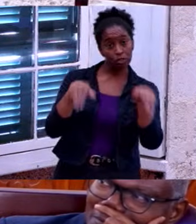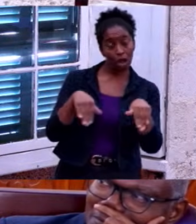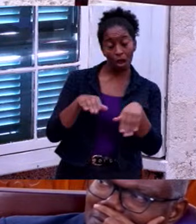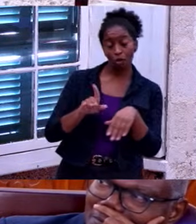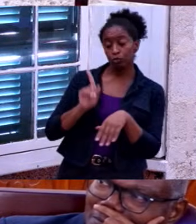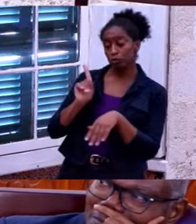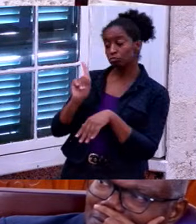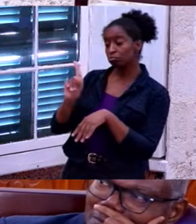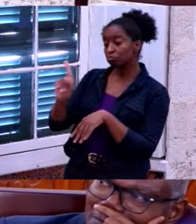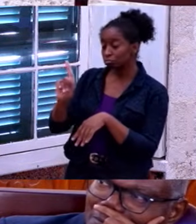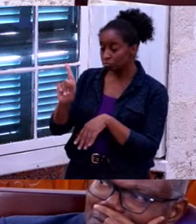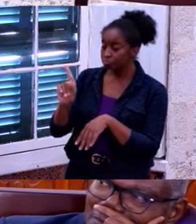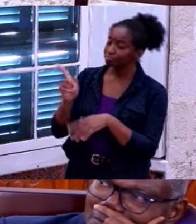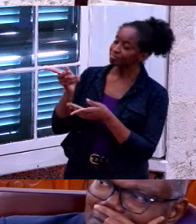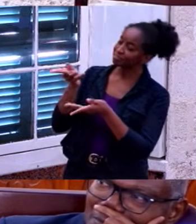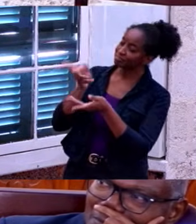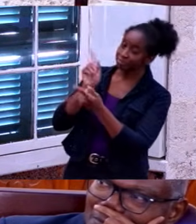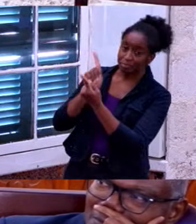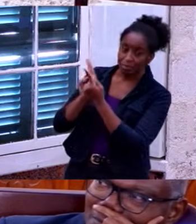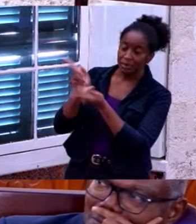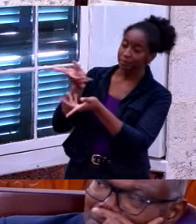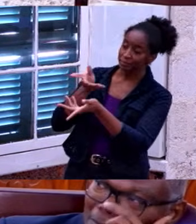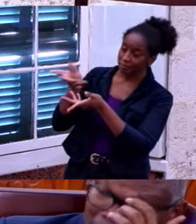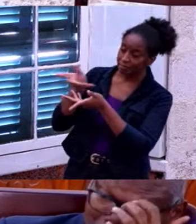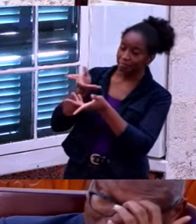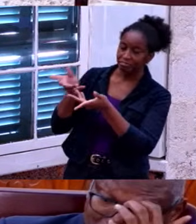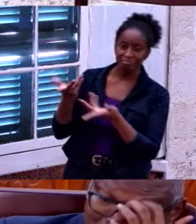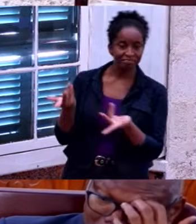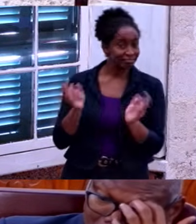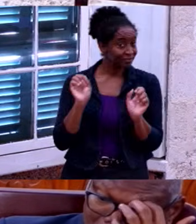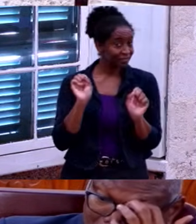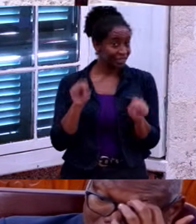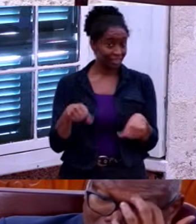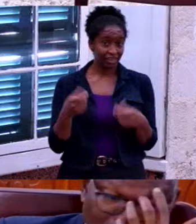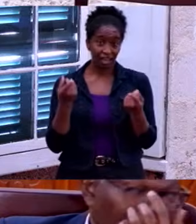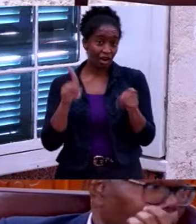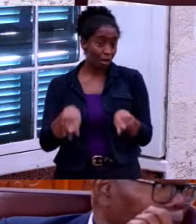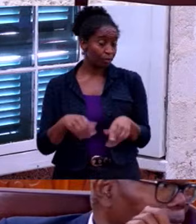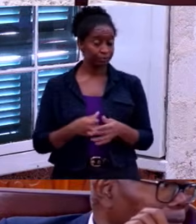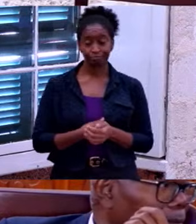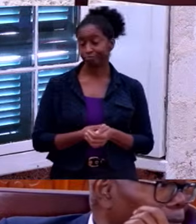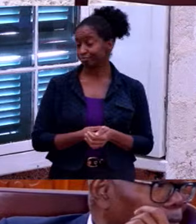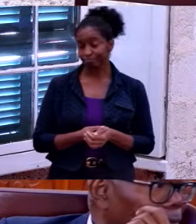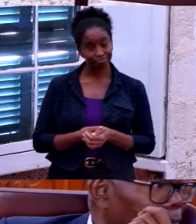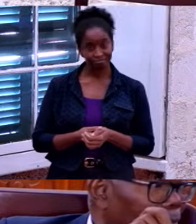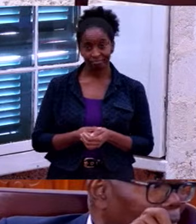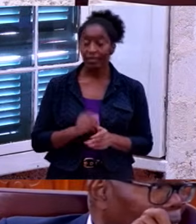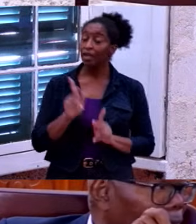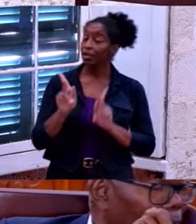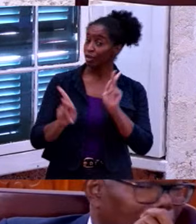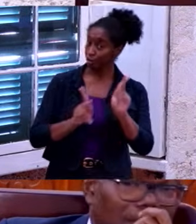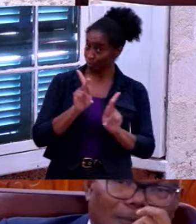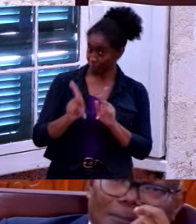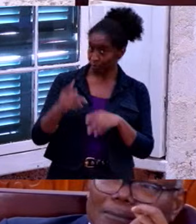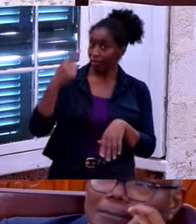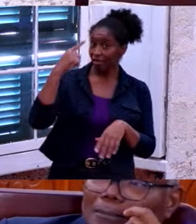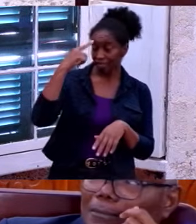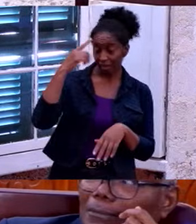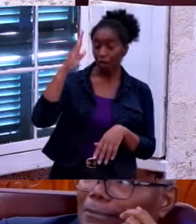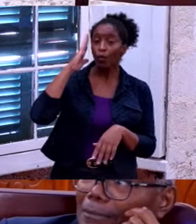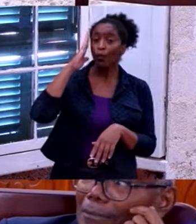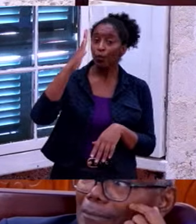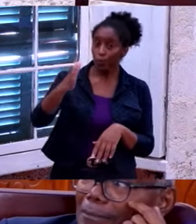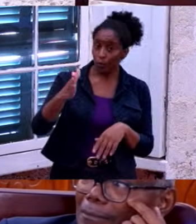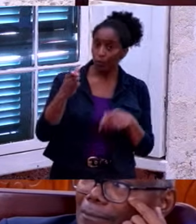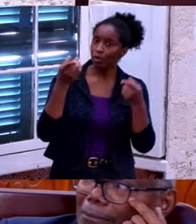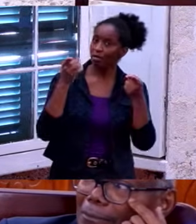impossible, even though people still expected. But it also became further complicated by the fact that you